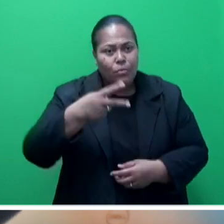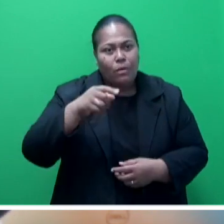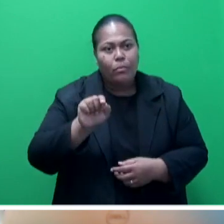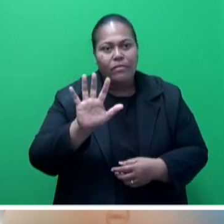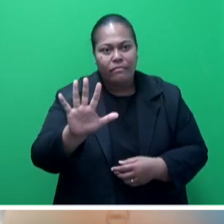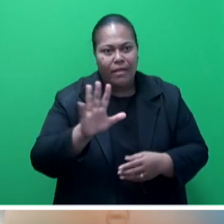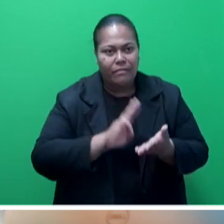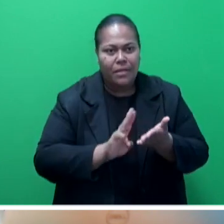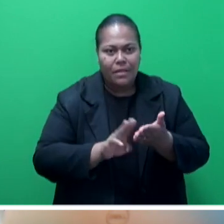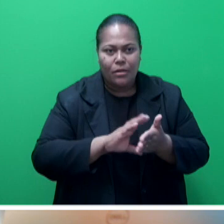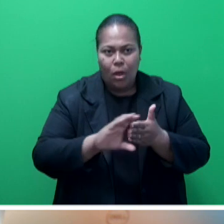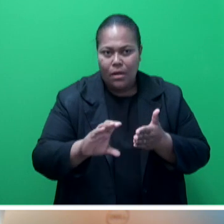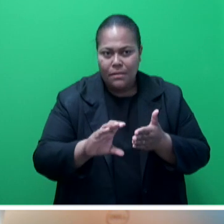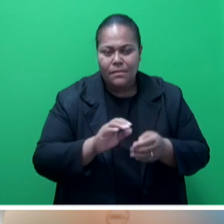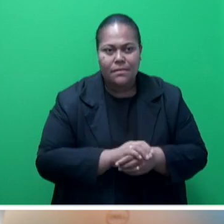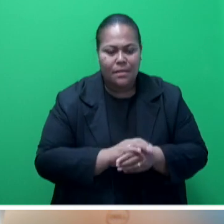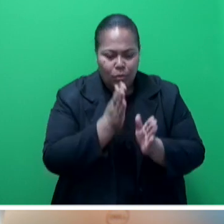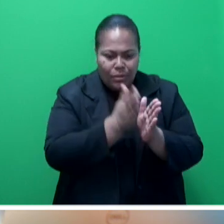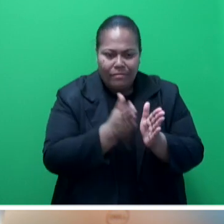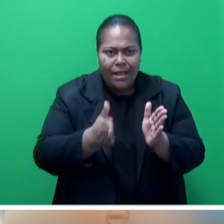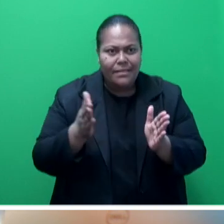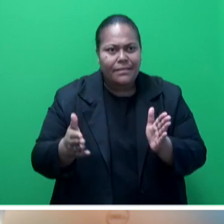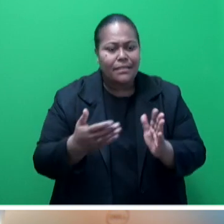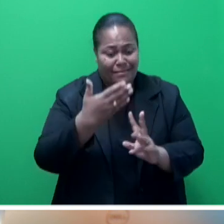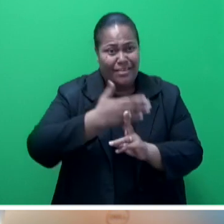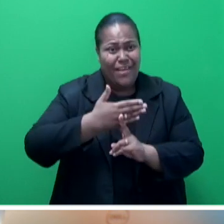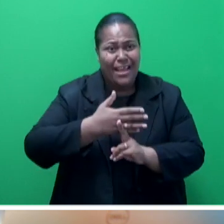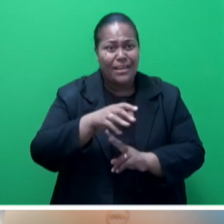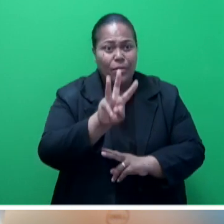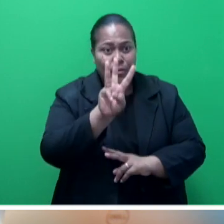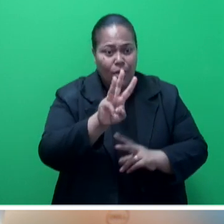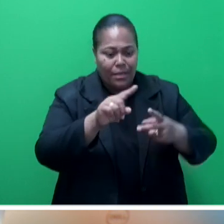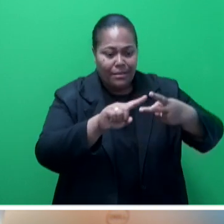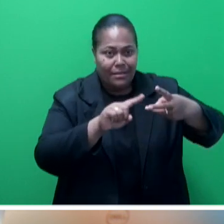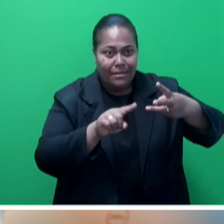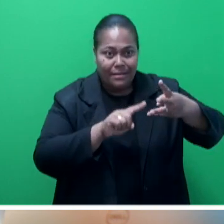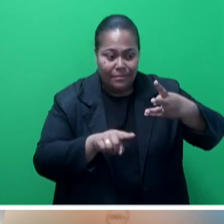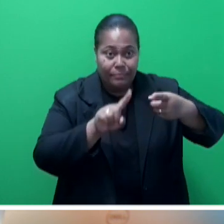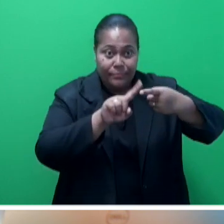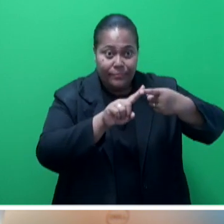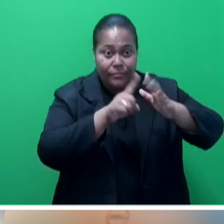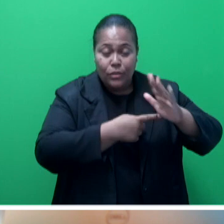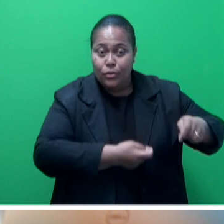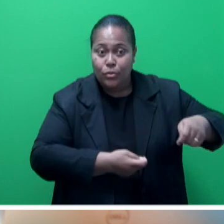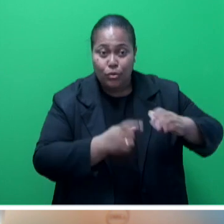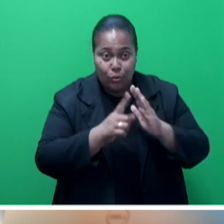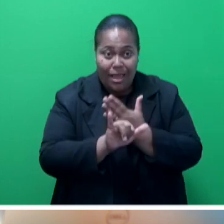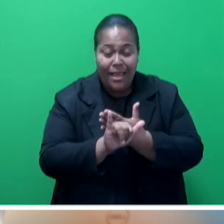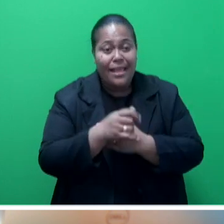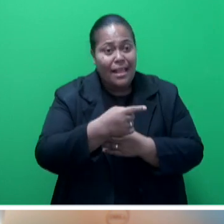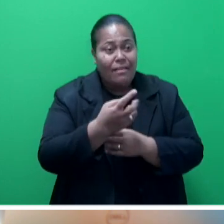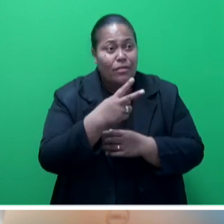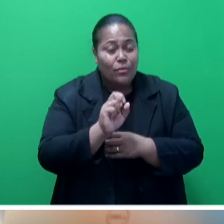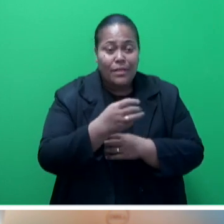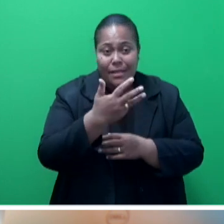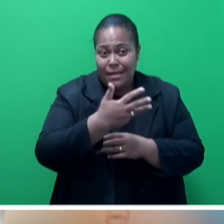years, divided into 3 tranches, which are as follows, Mr. Speaker, sir. From July 11, 2019 to December 31,